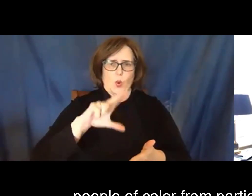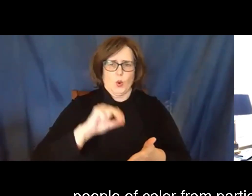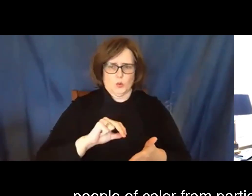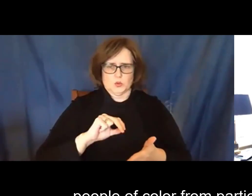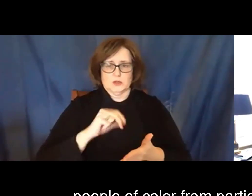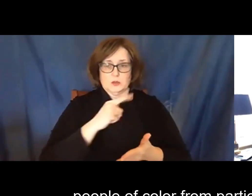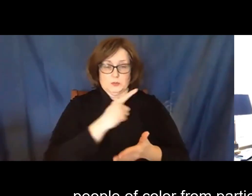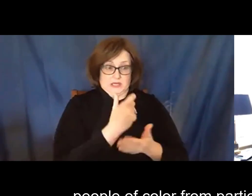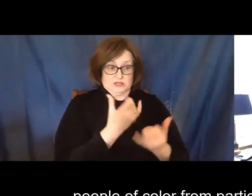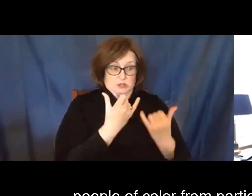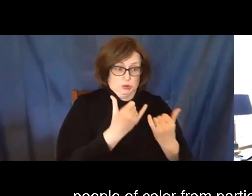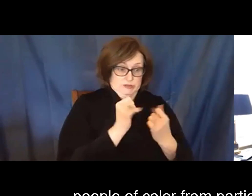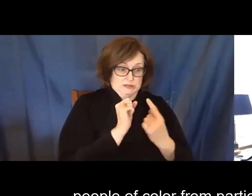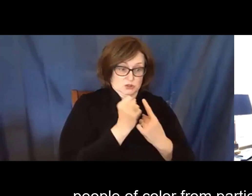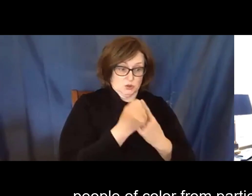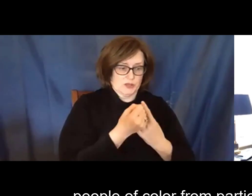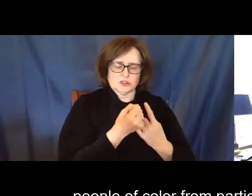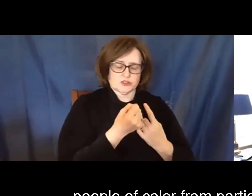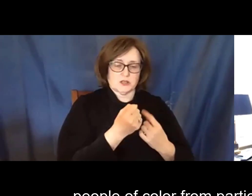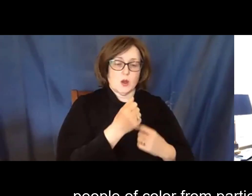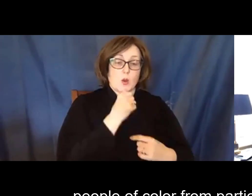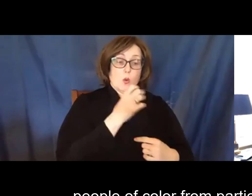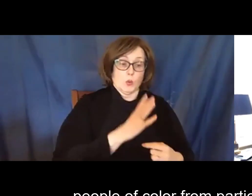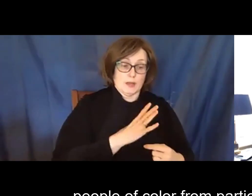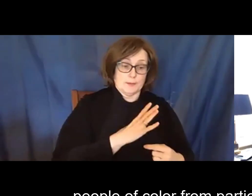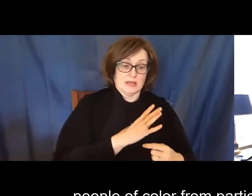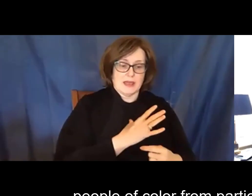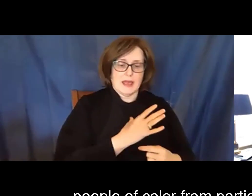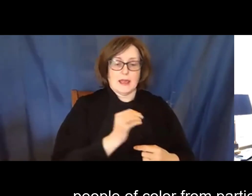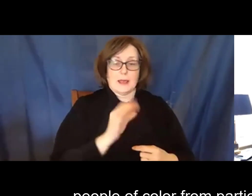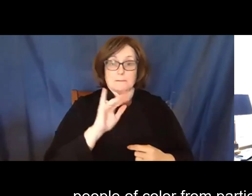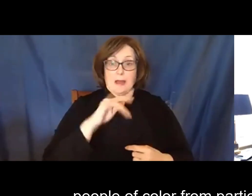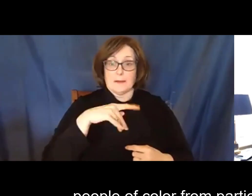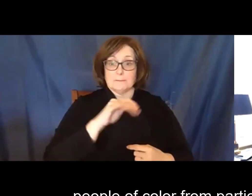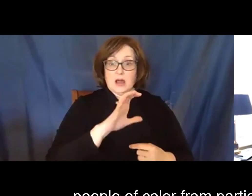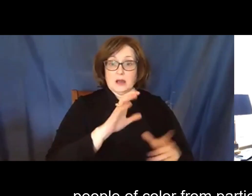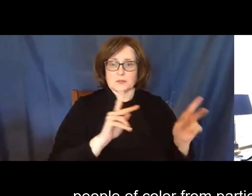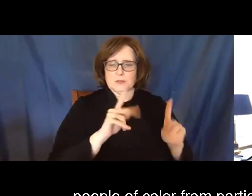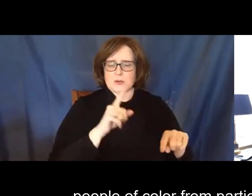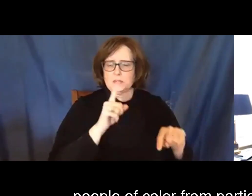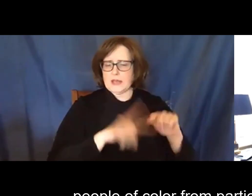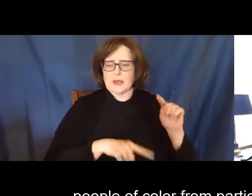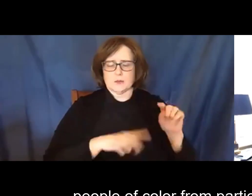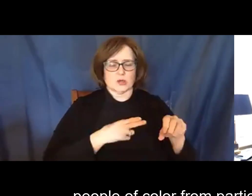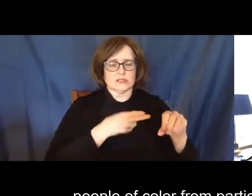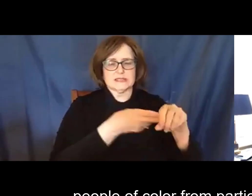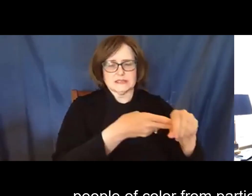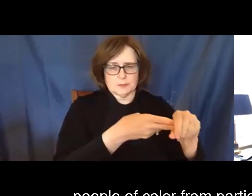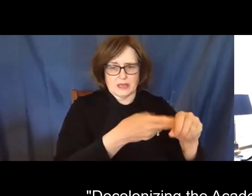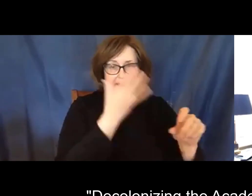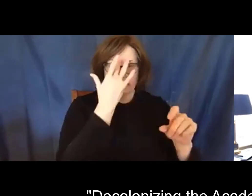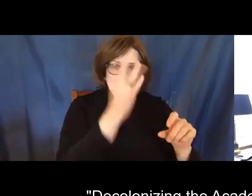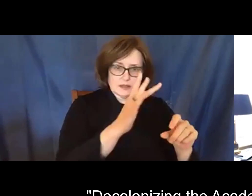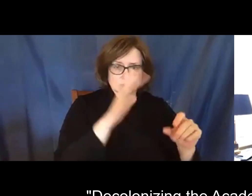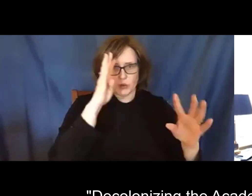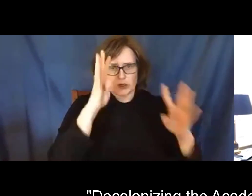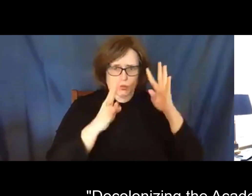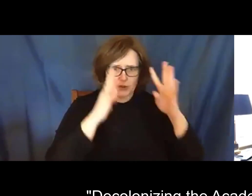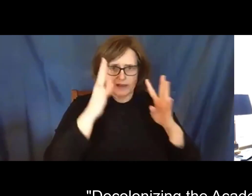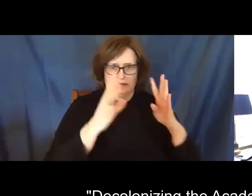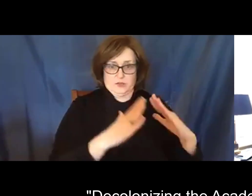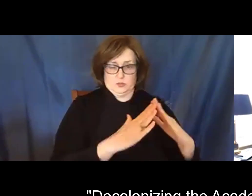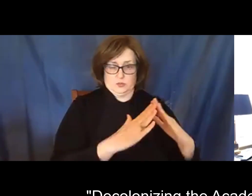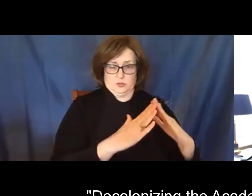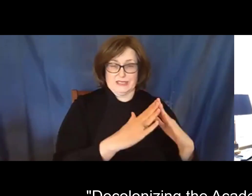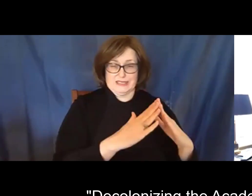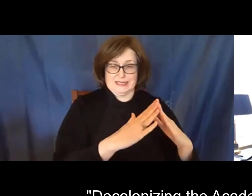color from participating in intellectual and creative communities.